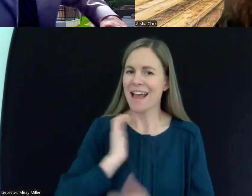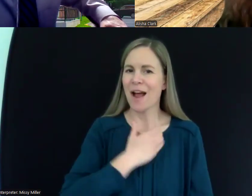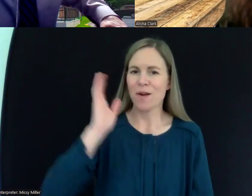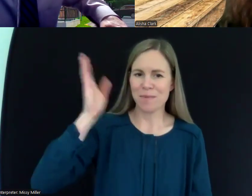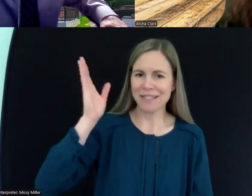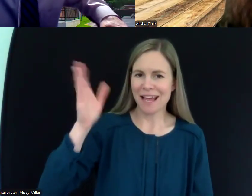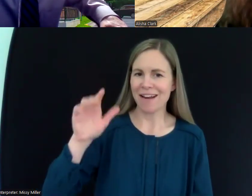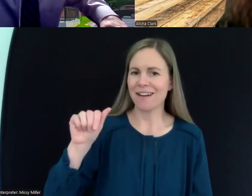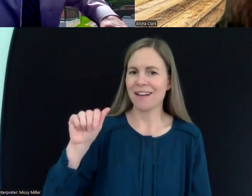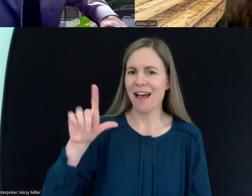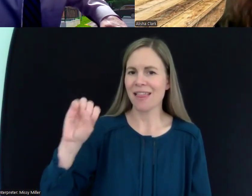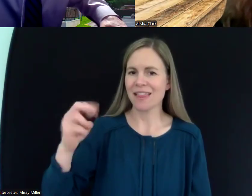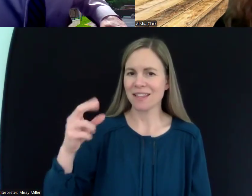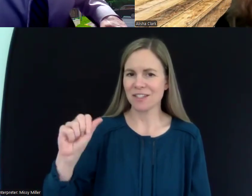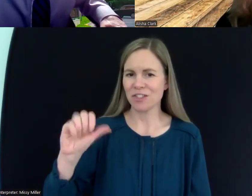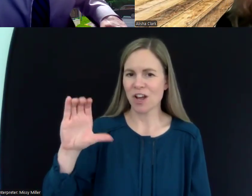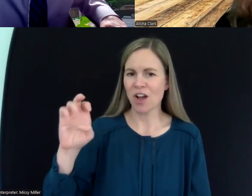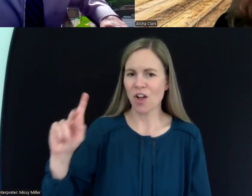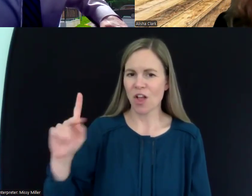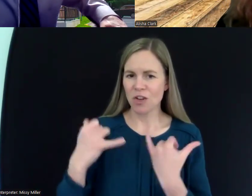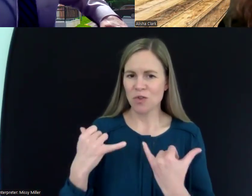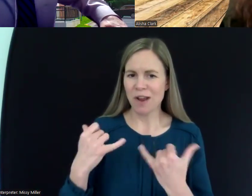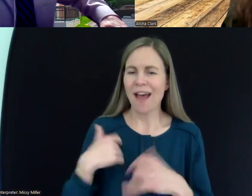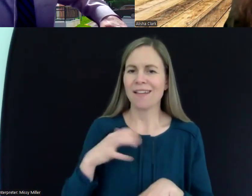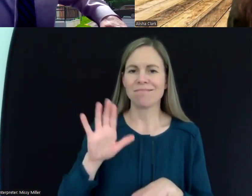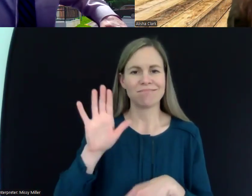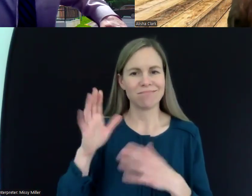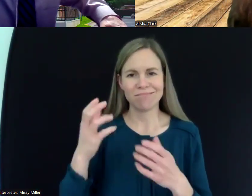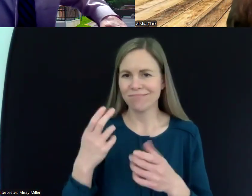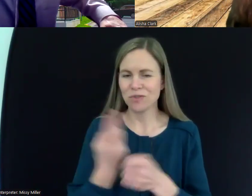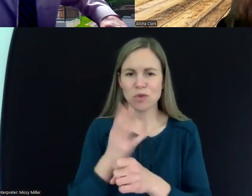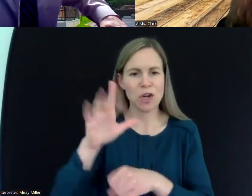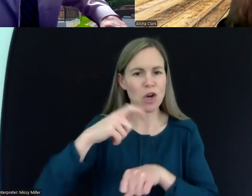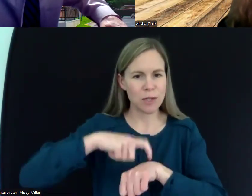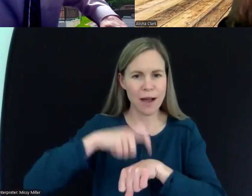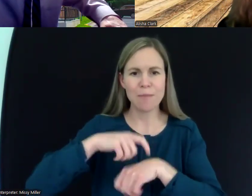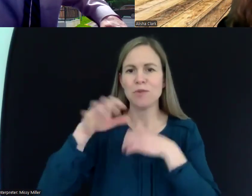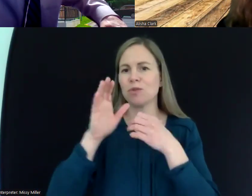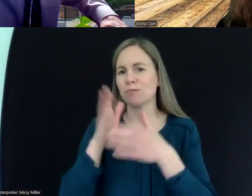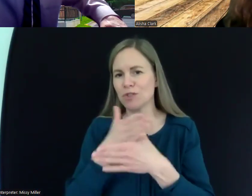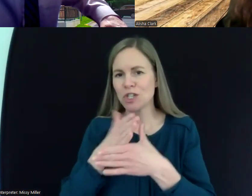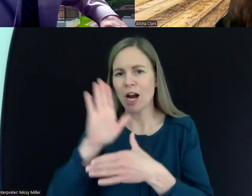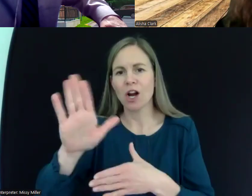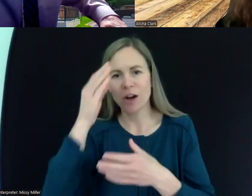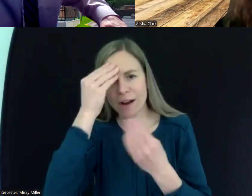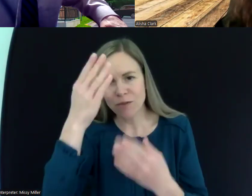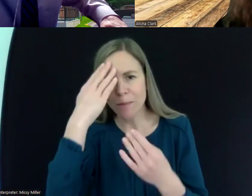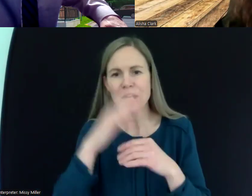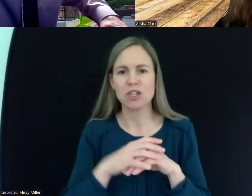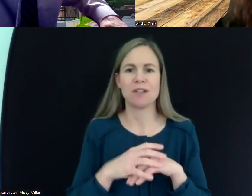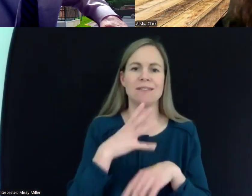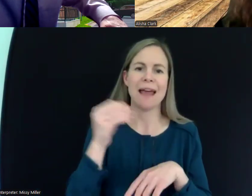for taking time out of her day to share experiences and her expertise with us. It's been an